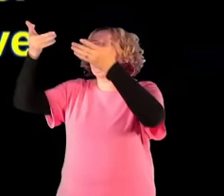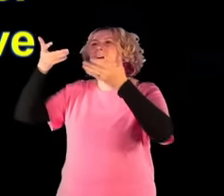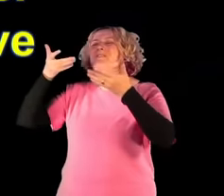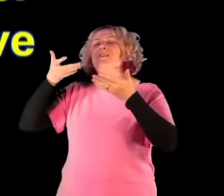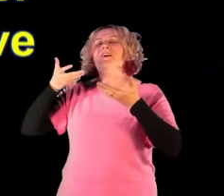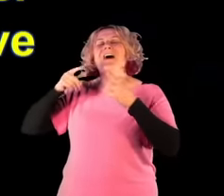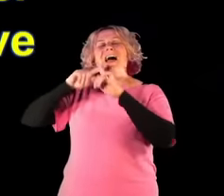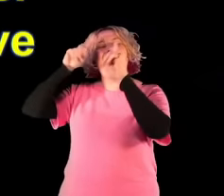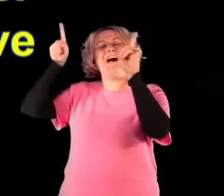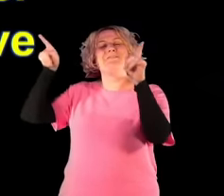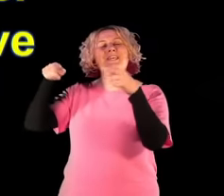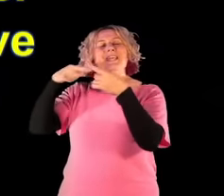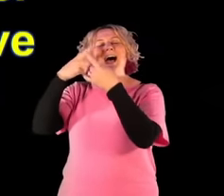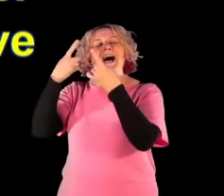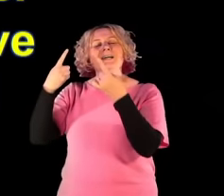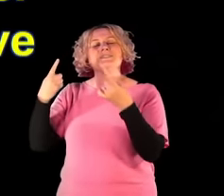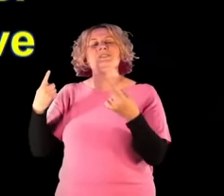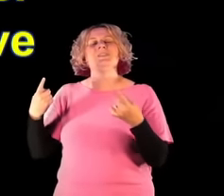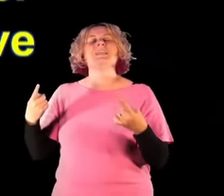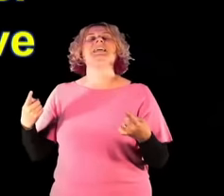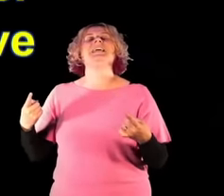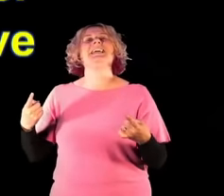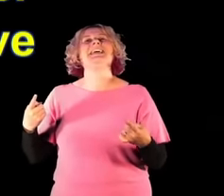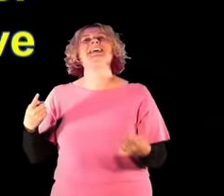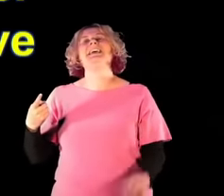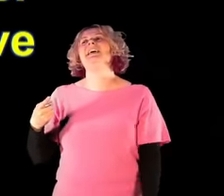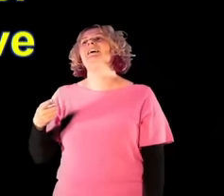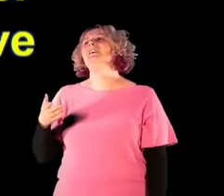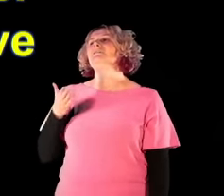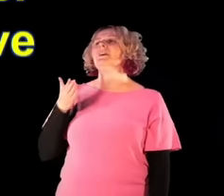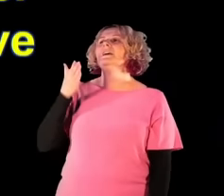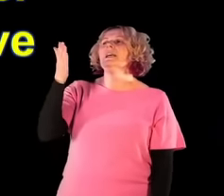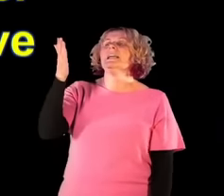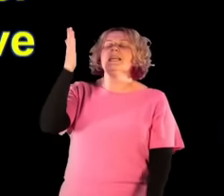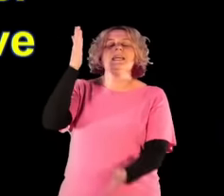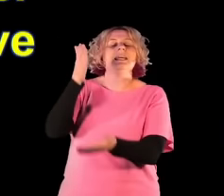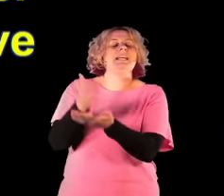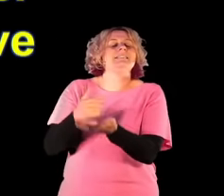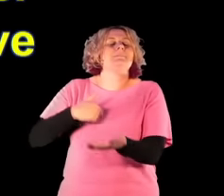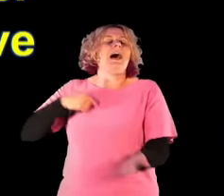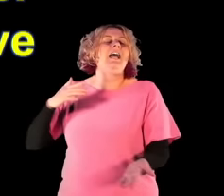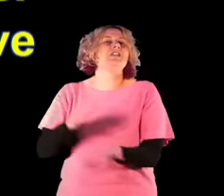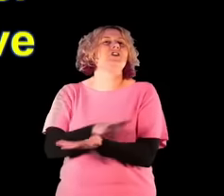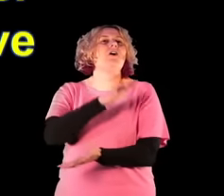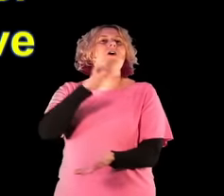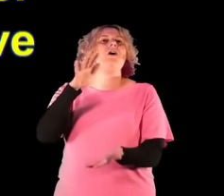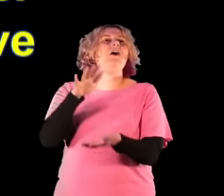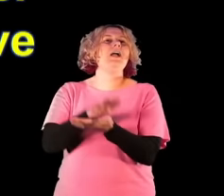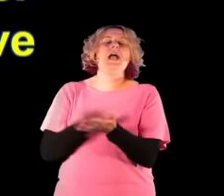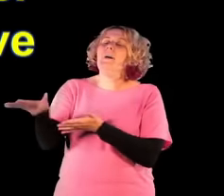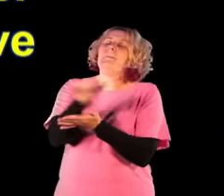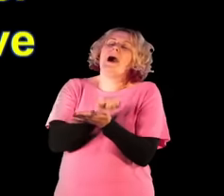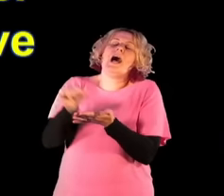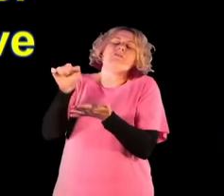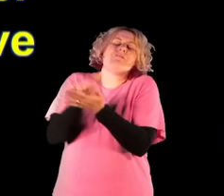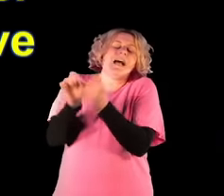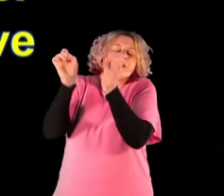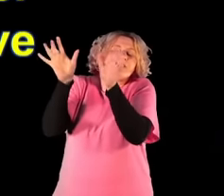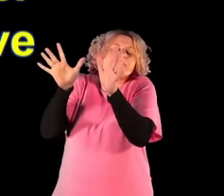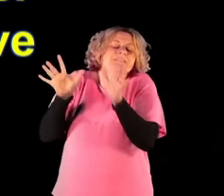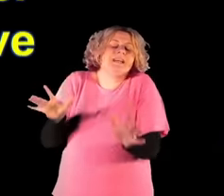more for heaven now to give. He is my joy,